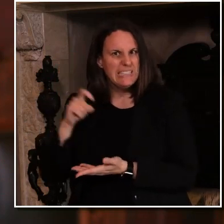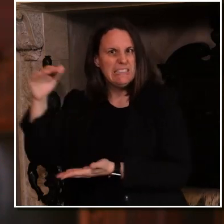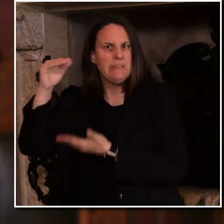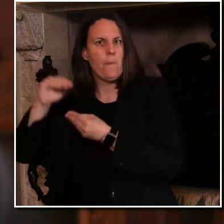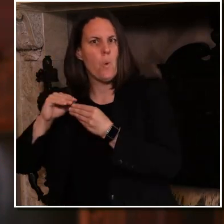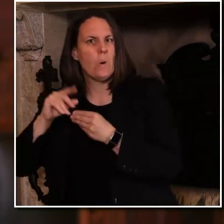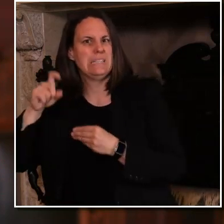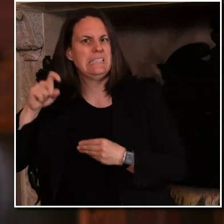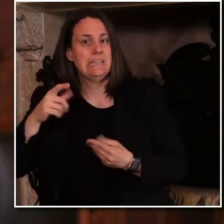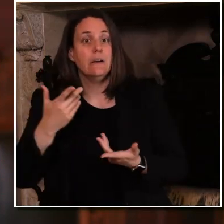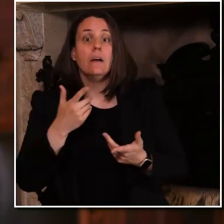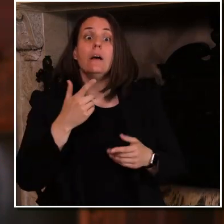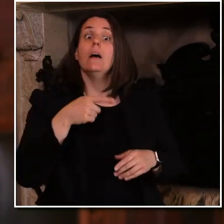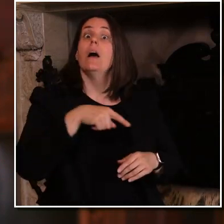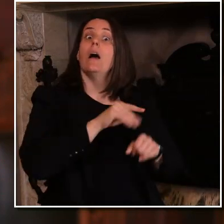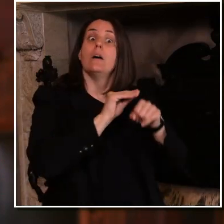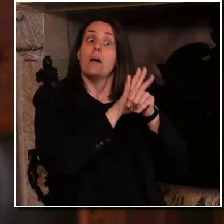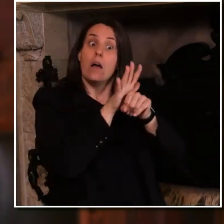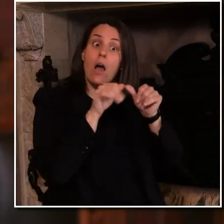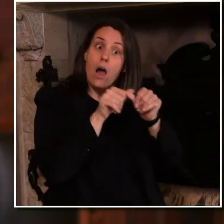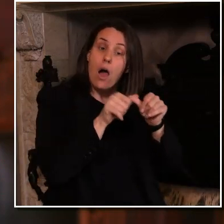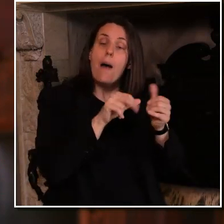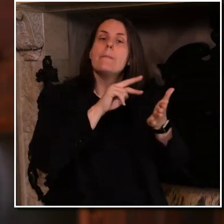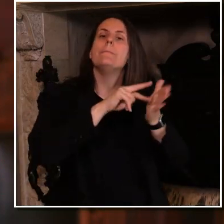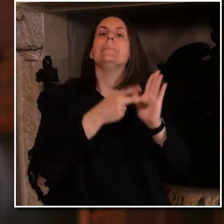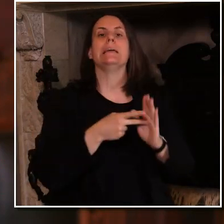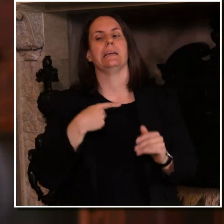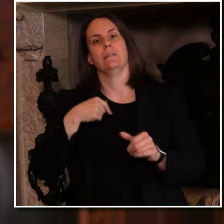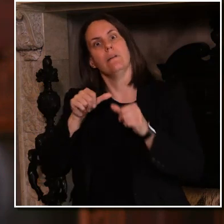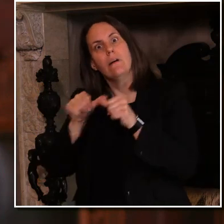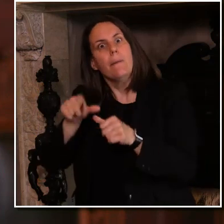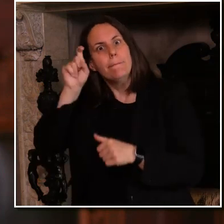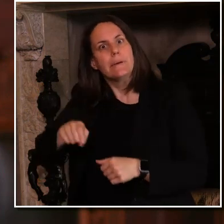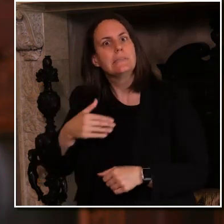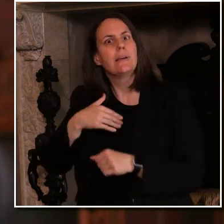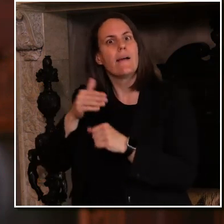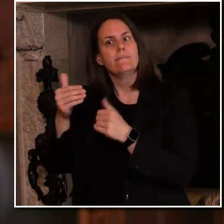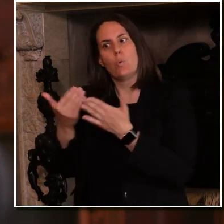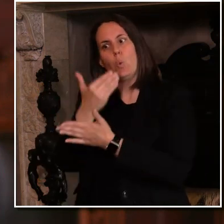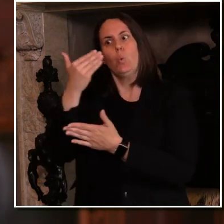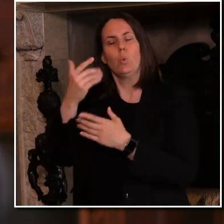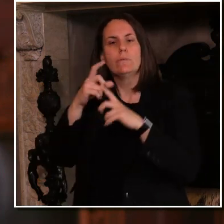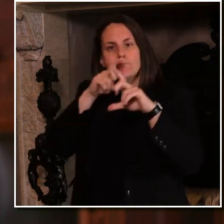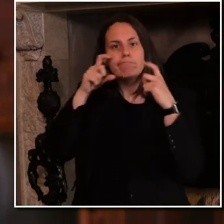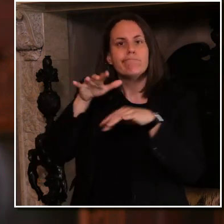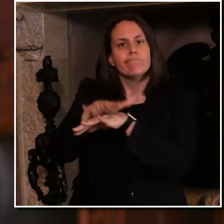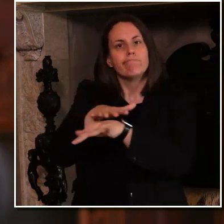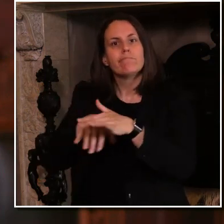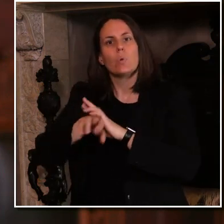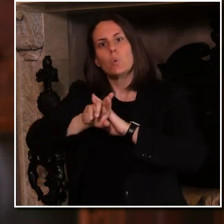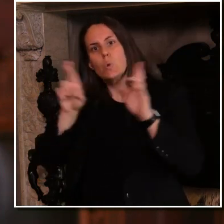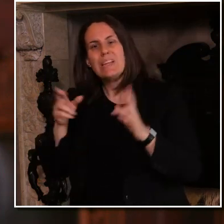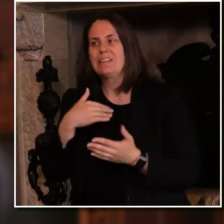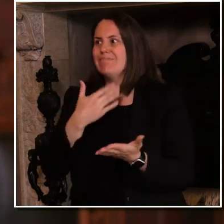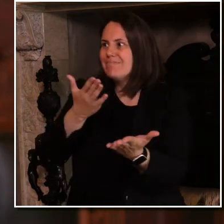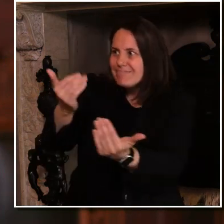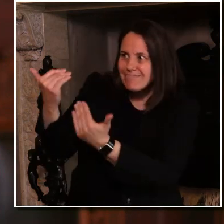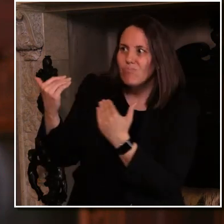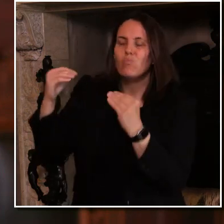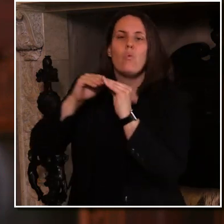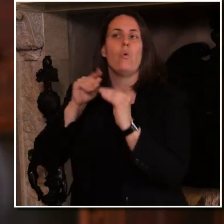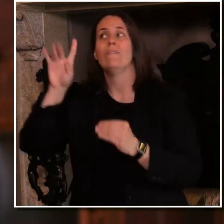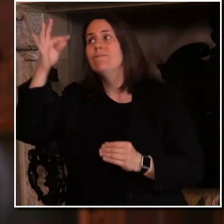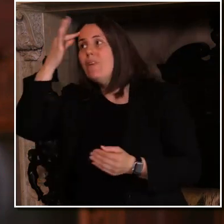we continue to work on a number of fronts to satisfy our need for supplies.